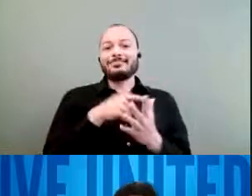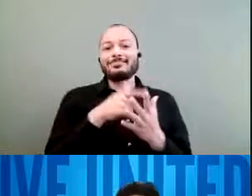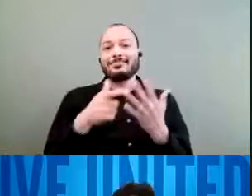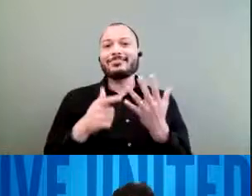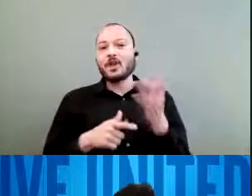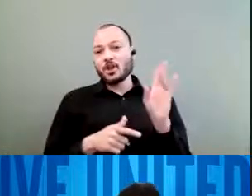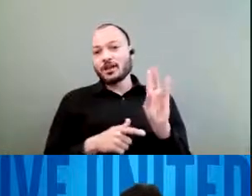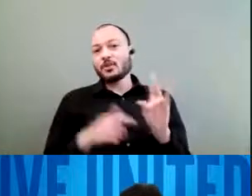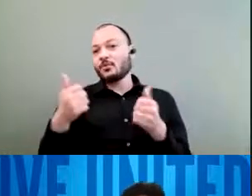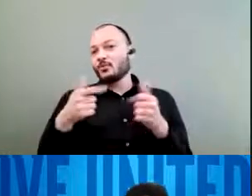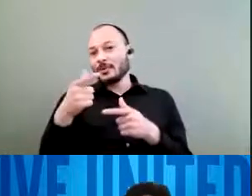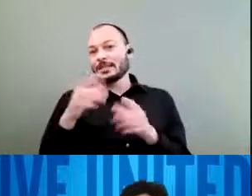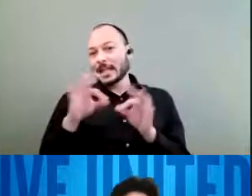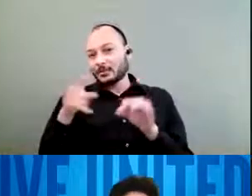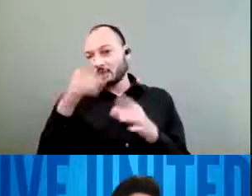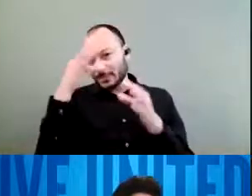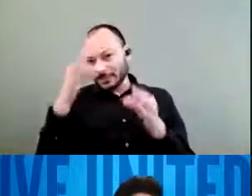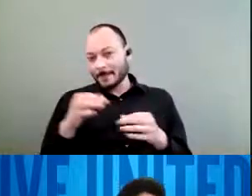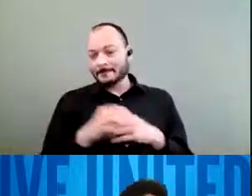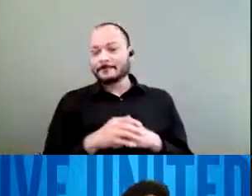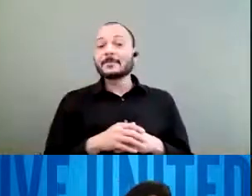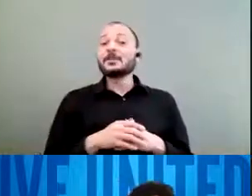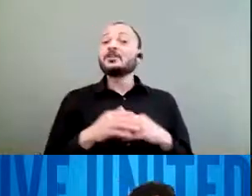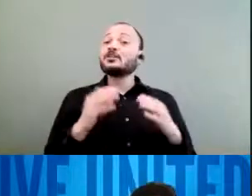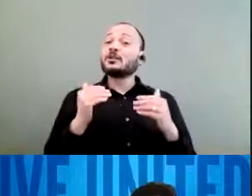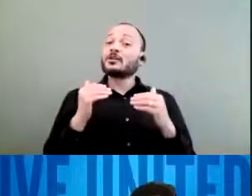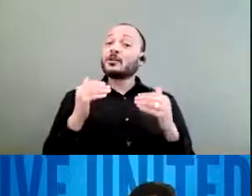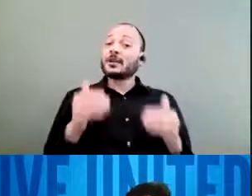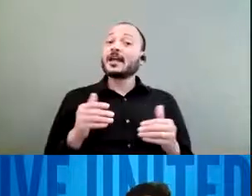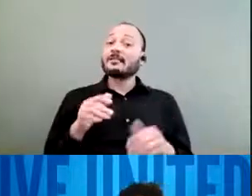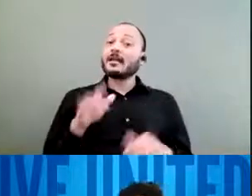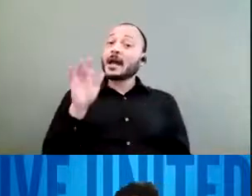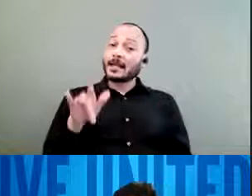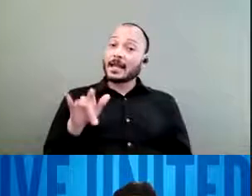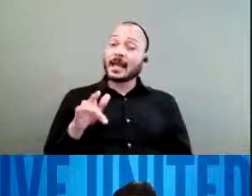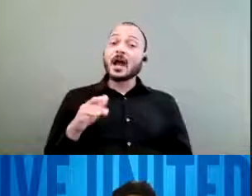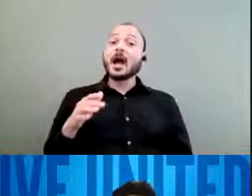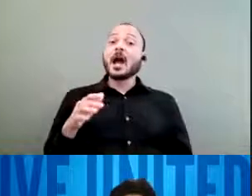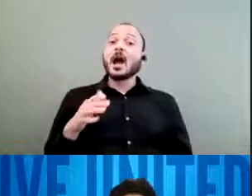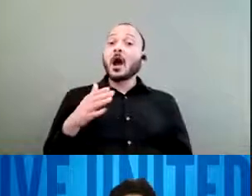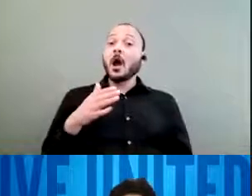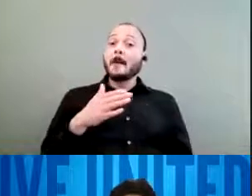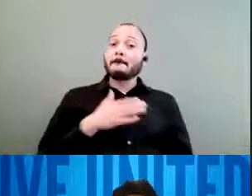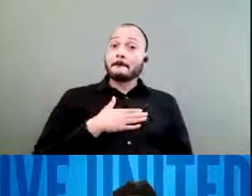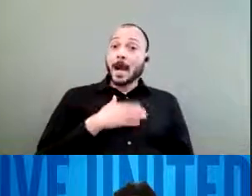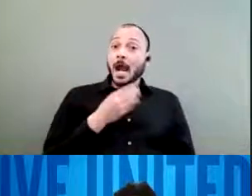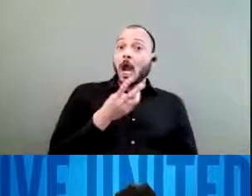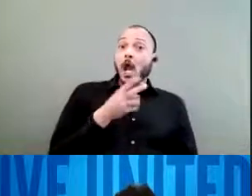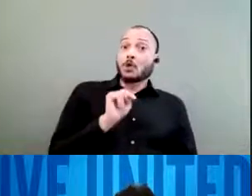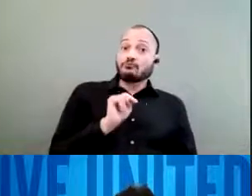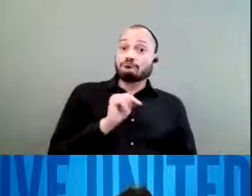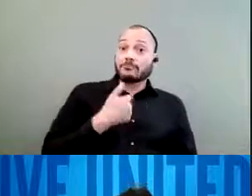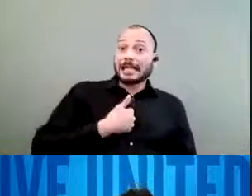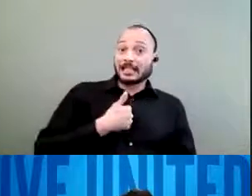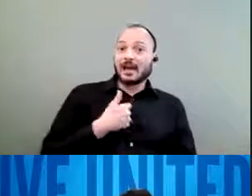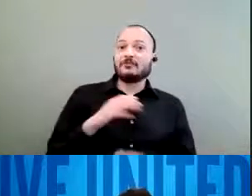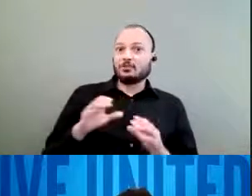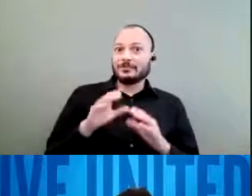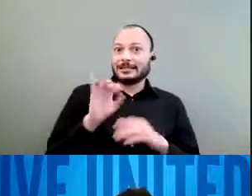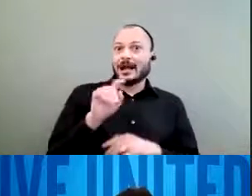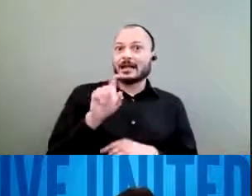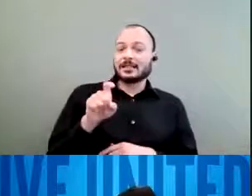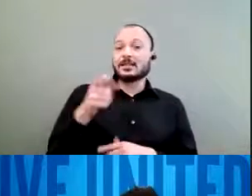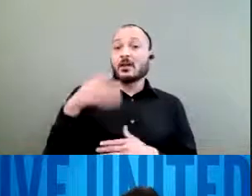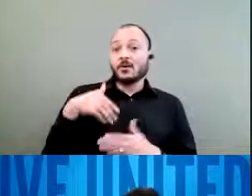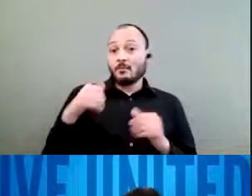So moving forward from that, go ahead and you click on my own. Once you get there, you just have to fill in a little